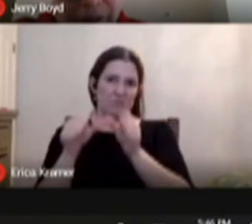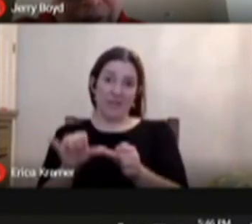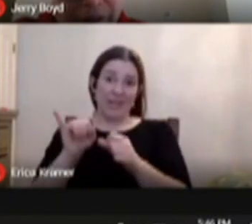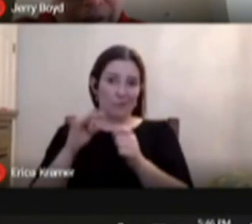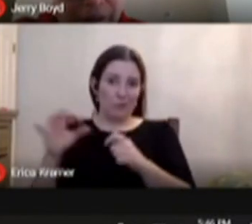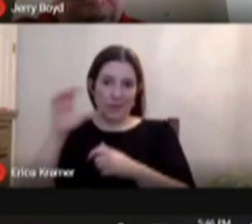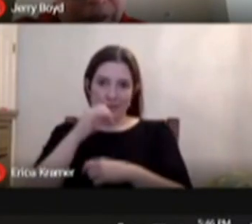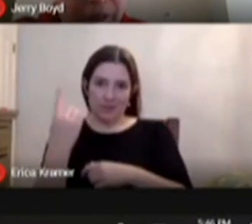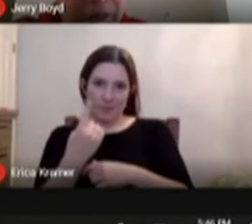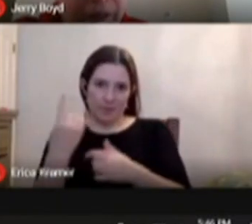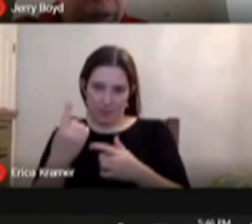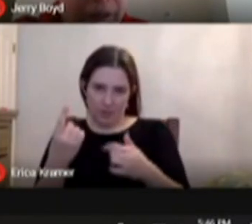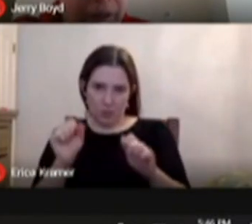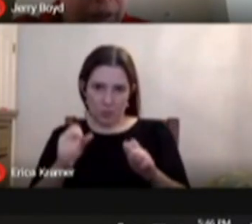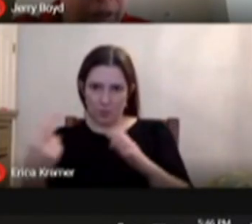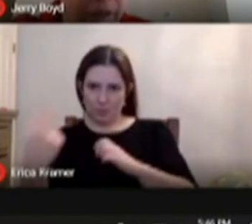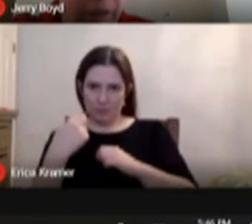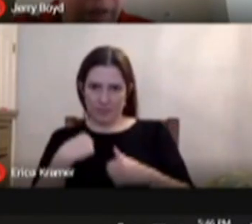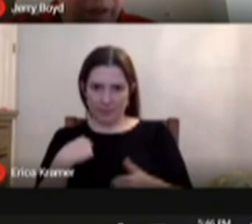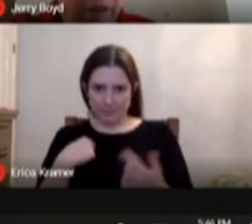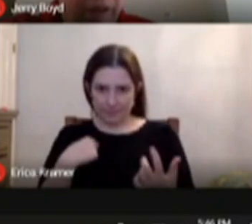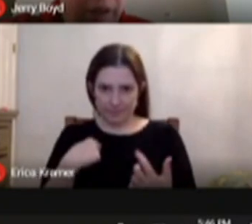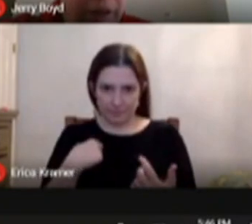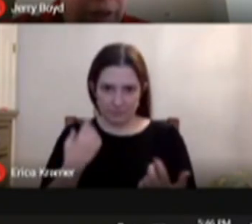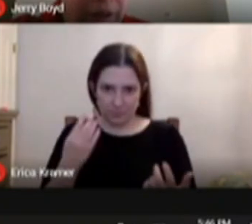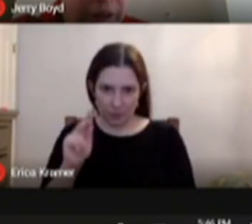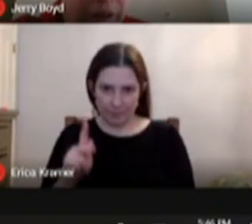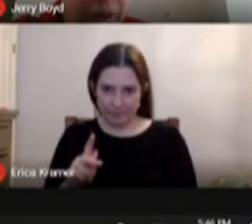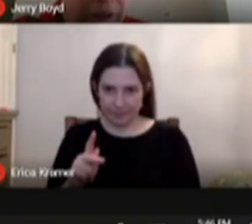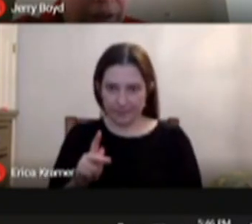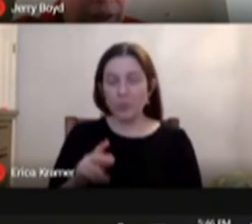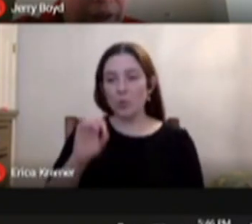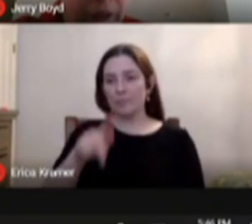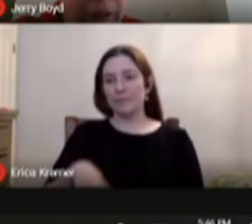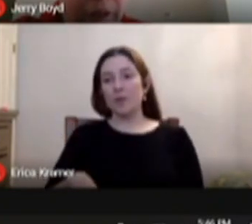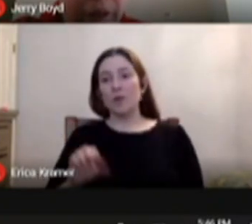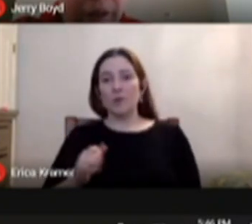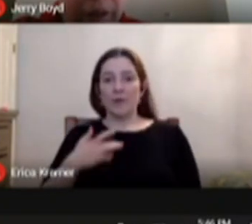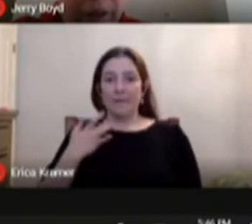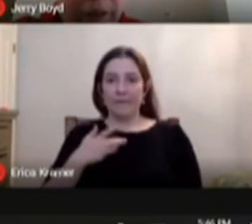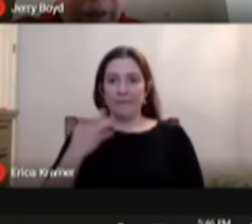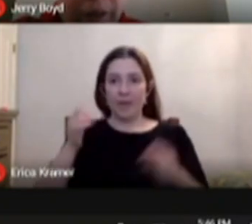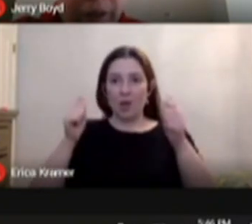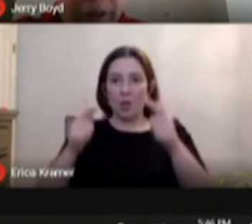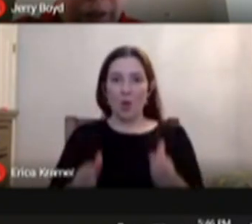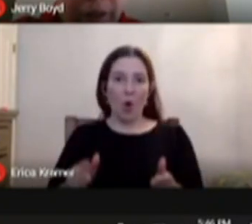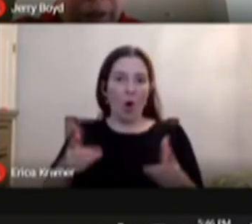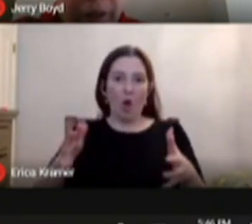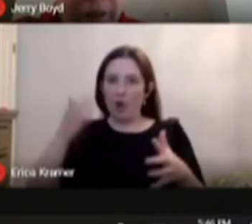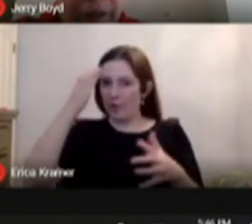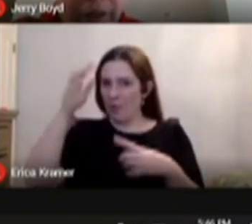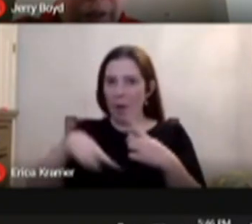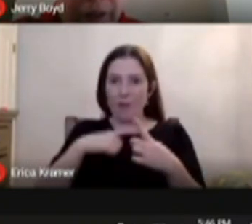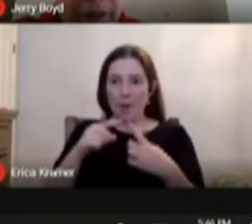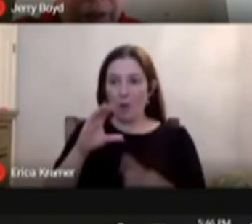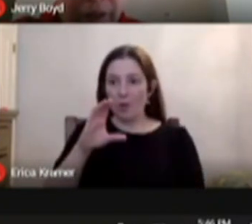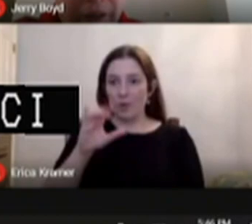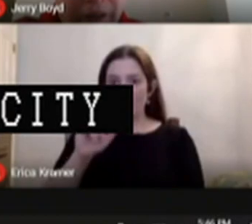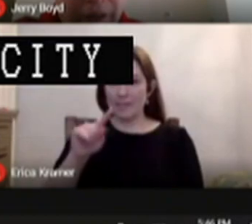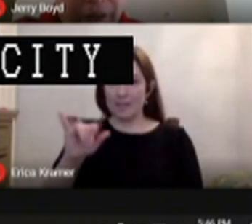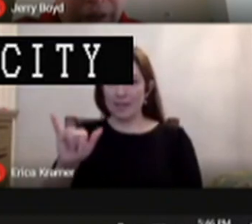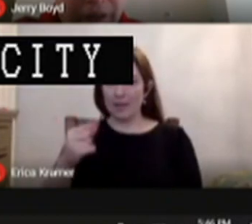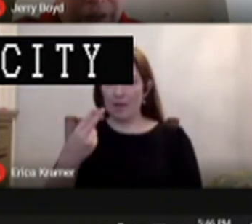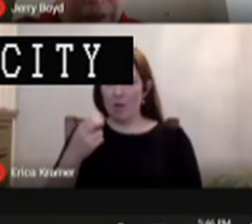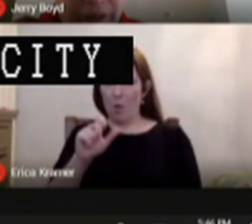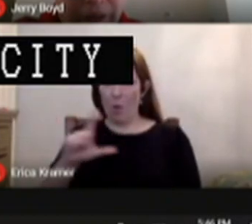renovations. So I think you all are quite familiar with City Hall and City Hall Plaza. You know that it's 8 acres of brick as